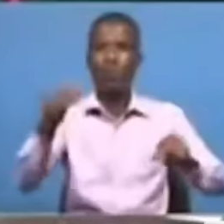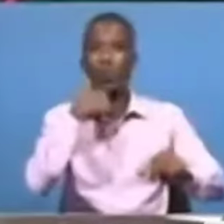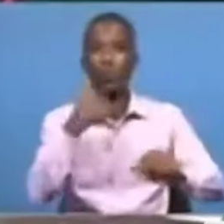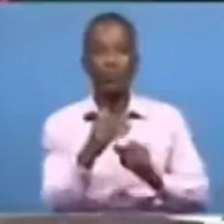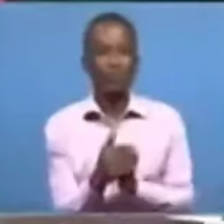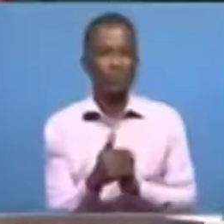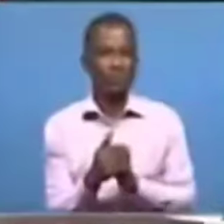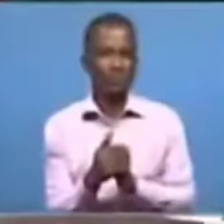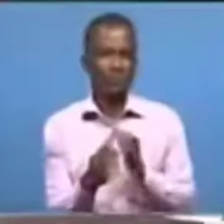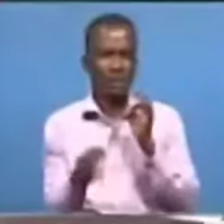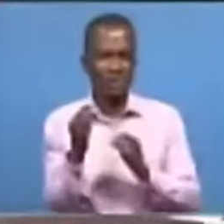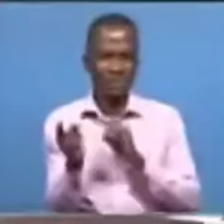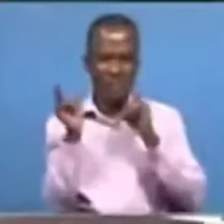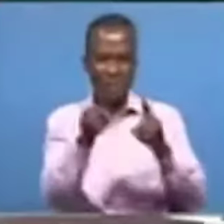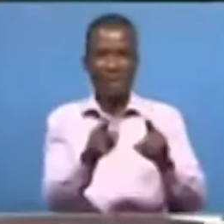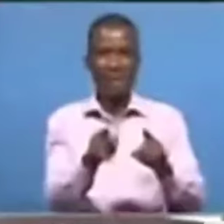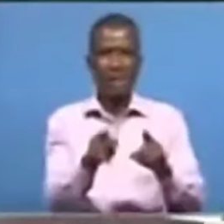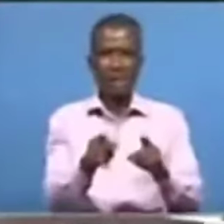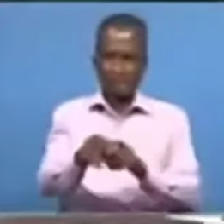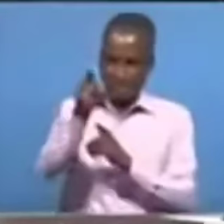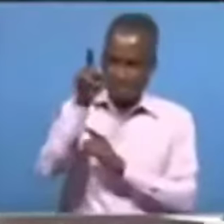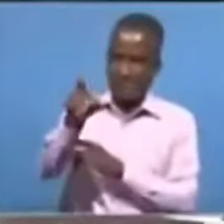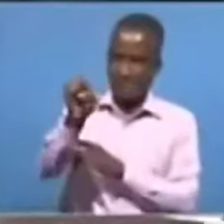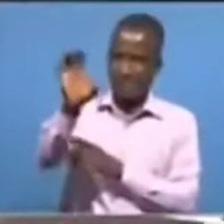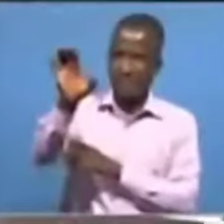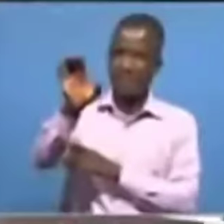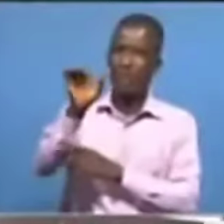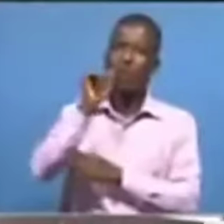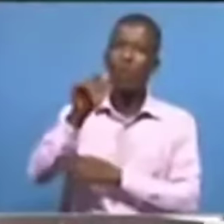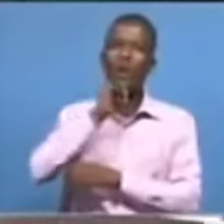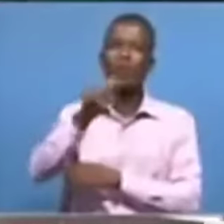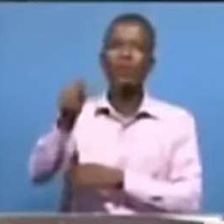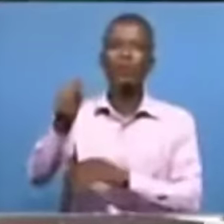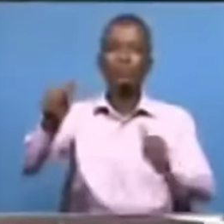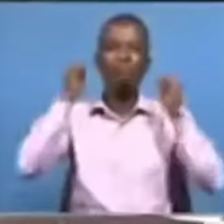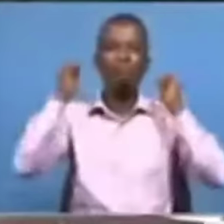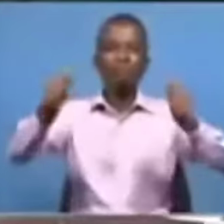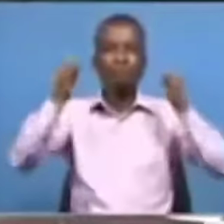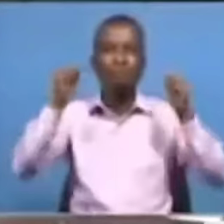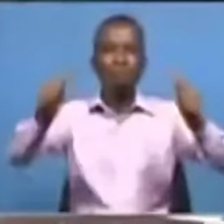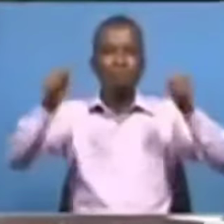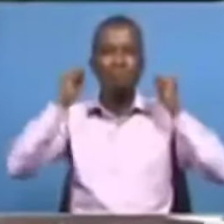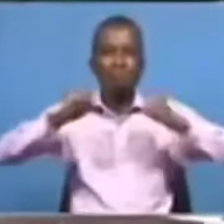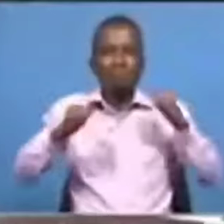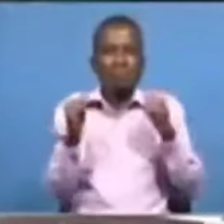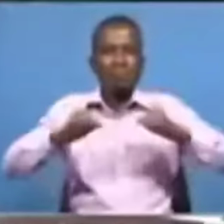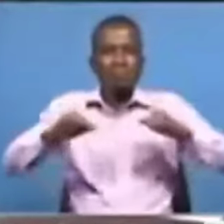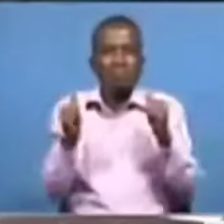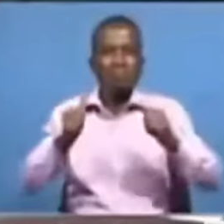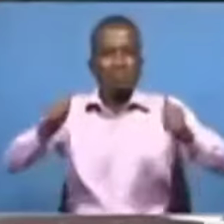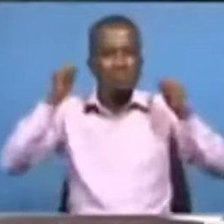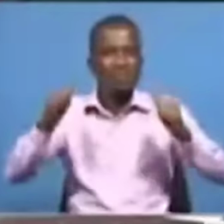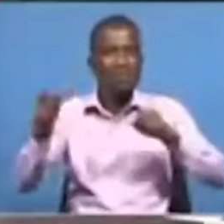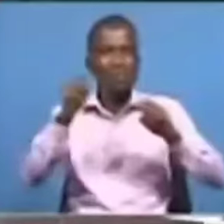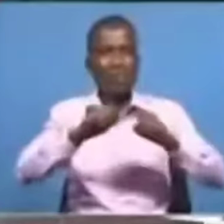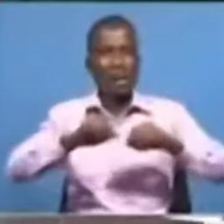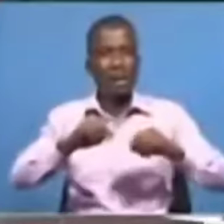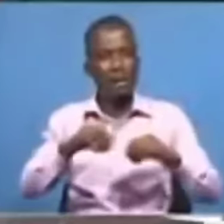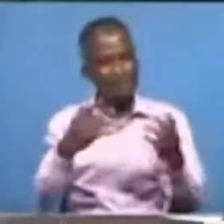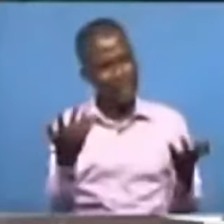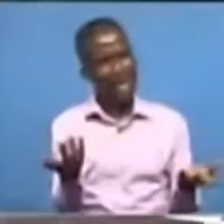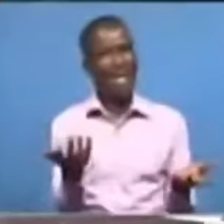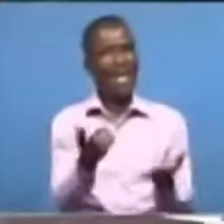enjiti e ba be kansem na so wono amma amaka bidia na chesa asem na kan no na enwie feyo ye